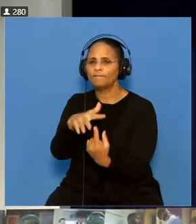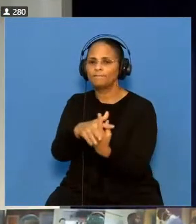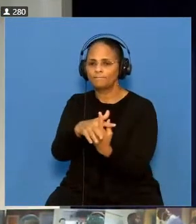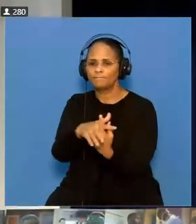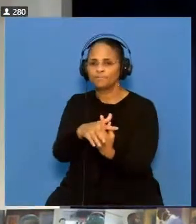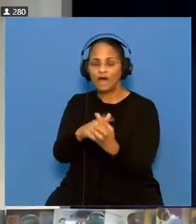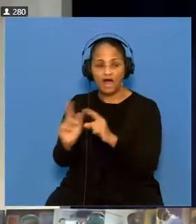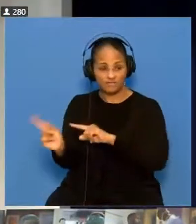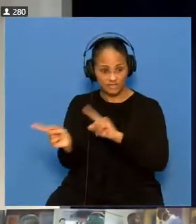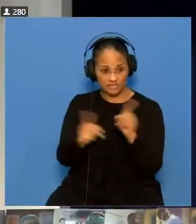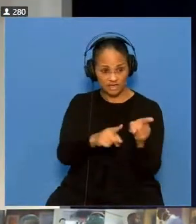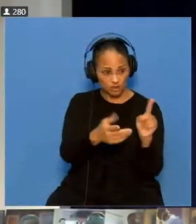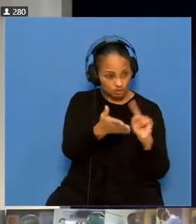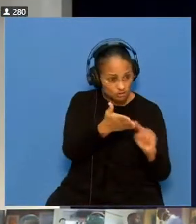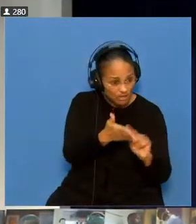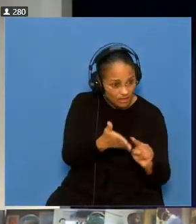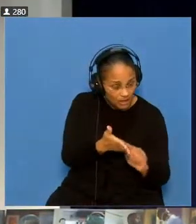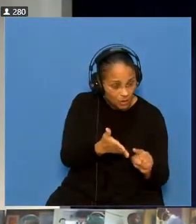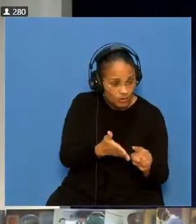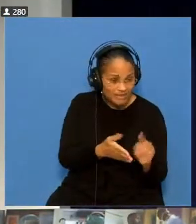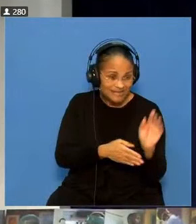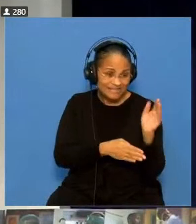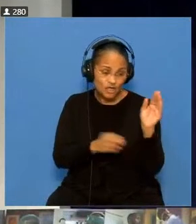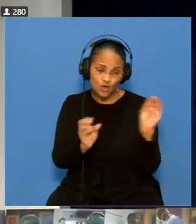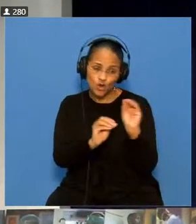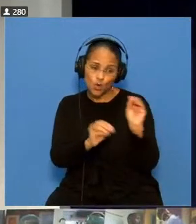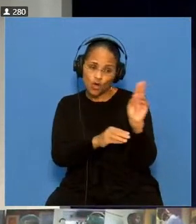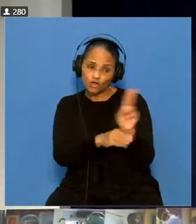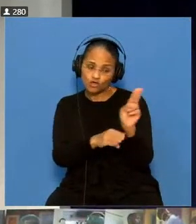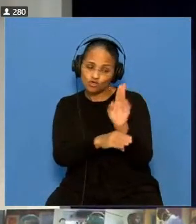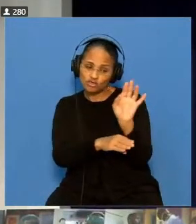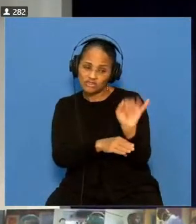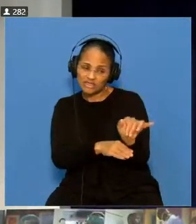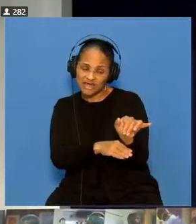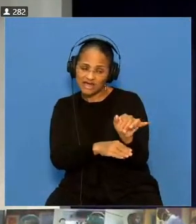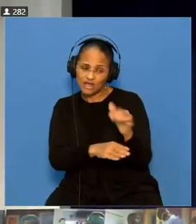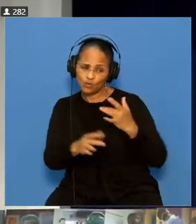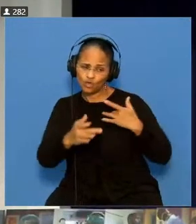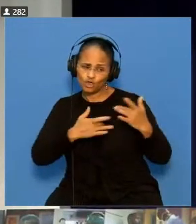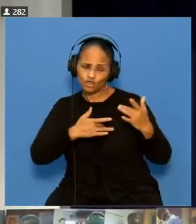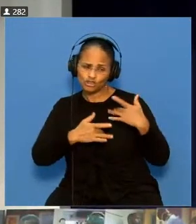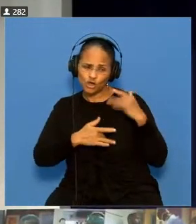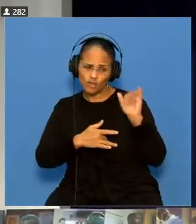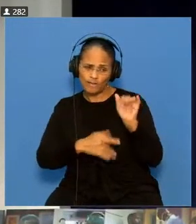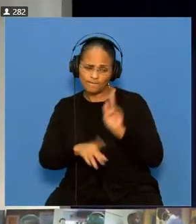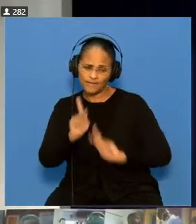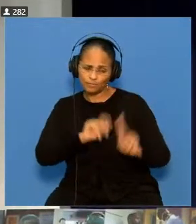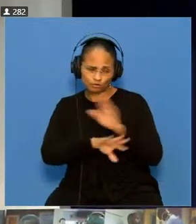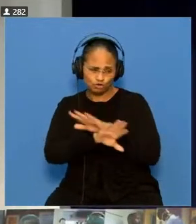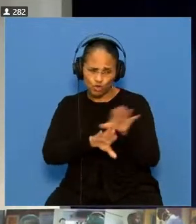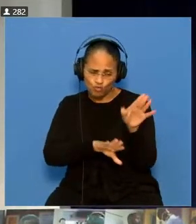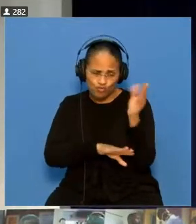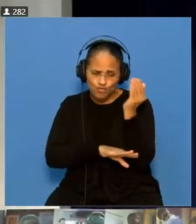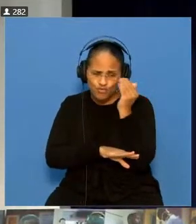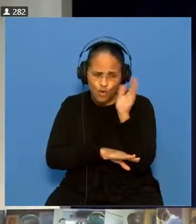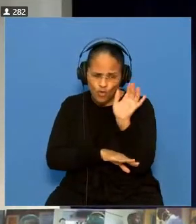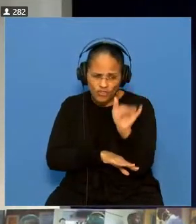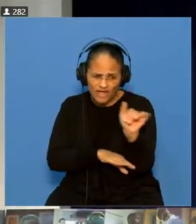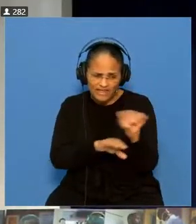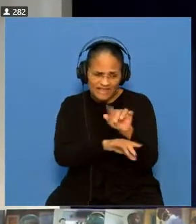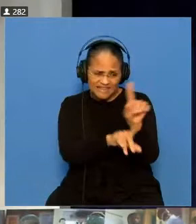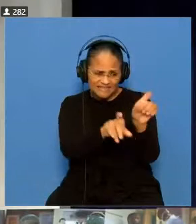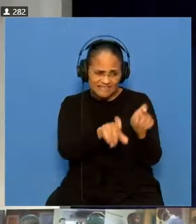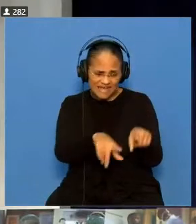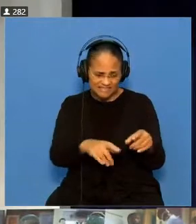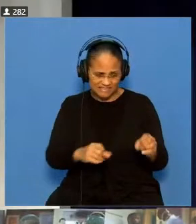I've been down there to check it out, and there appears to be nobody using it at all. Are you concerned that people aren't aware that these testing